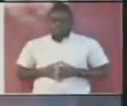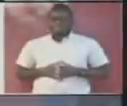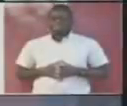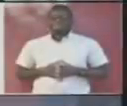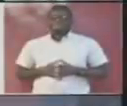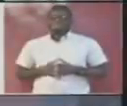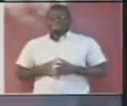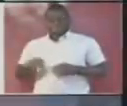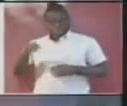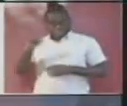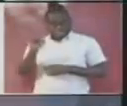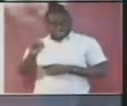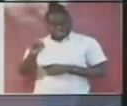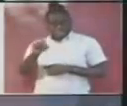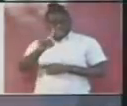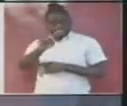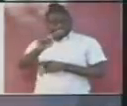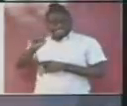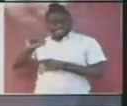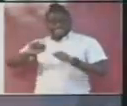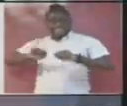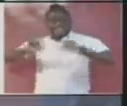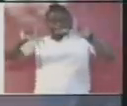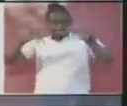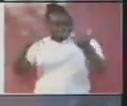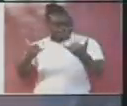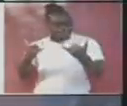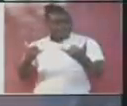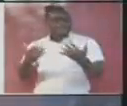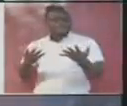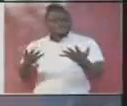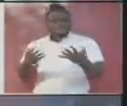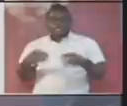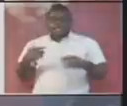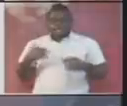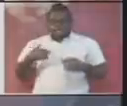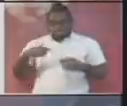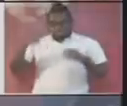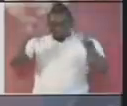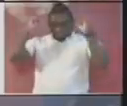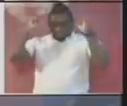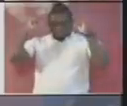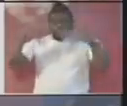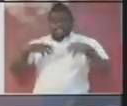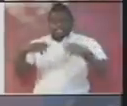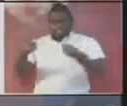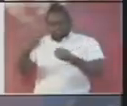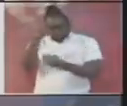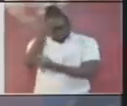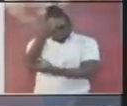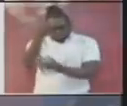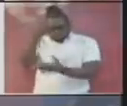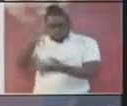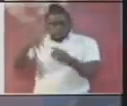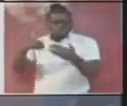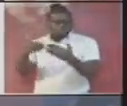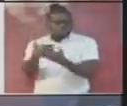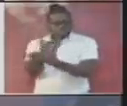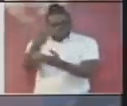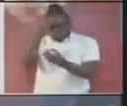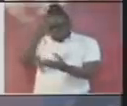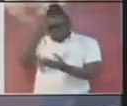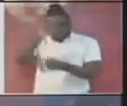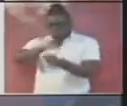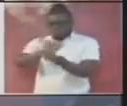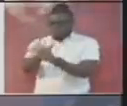This is TTT Live. I'm DK Rostar. The Ministry of Health is giving an update on the status of COVID-19 in Trinidad and Tobago. We're bringing